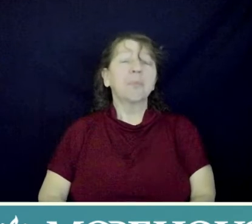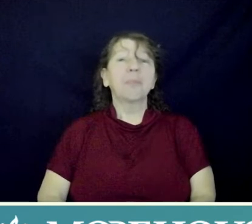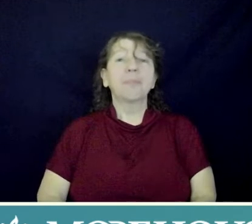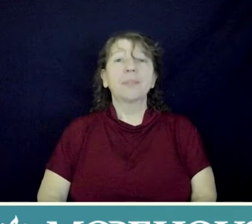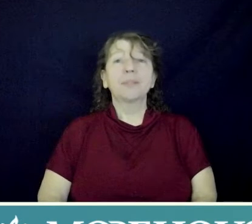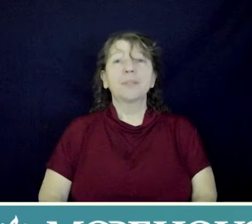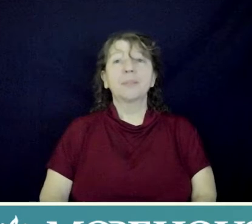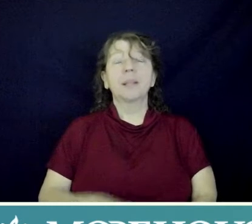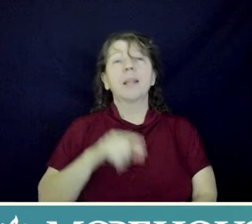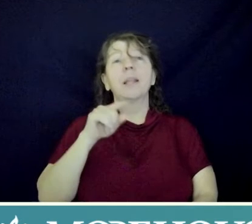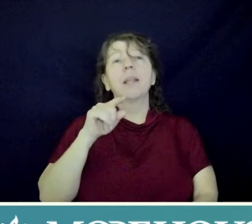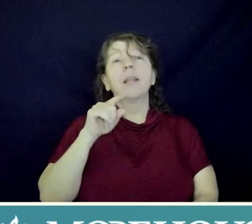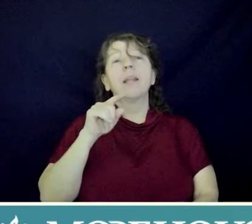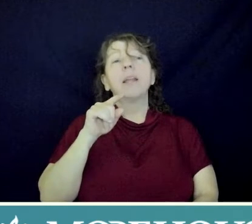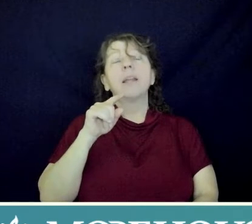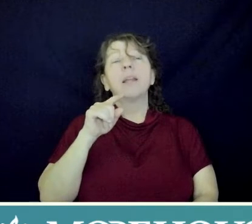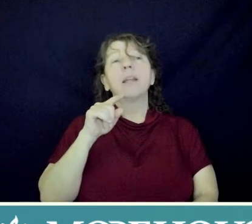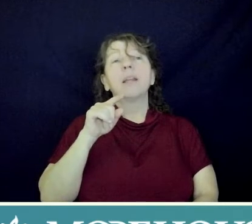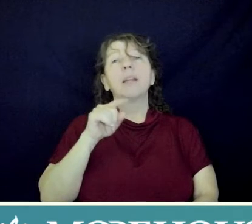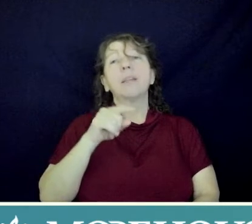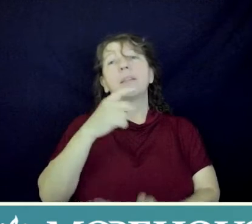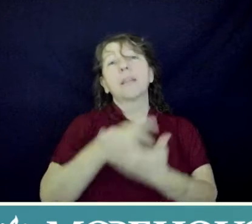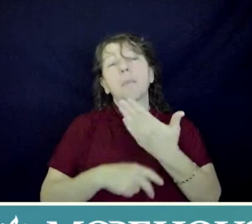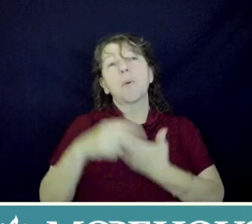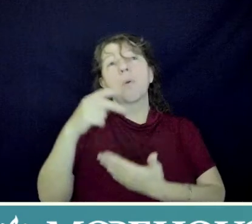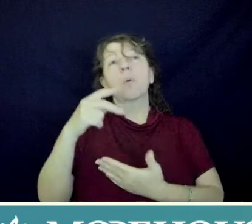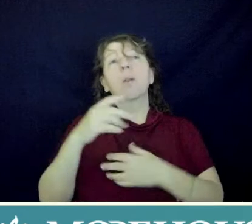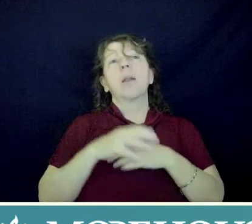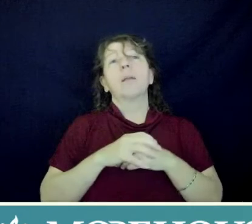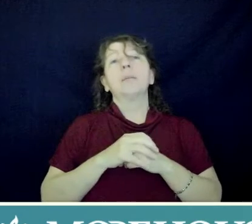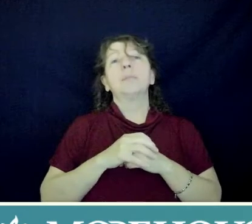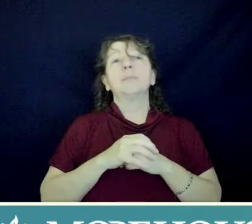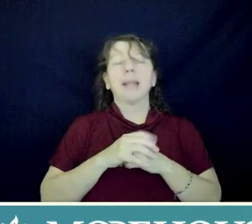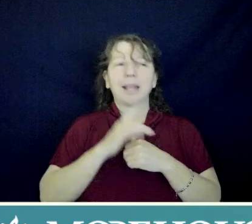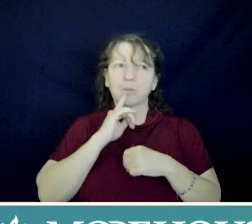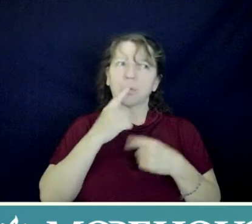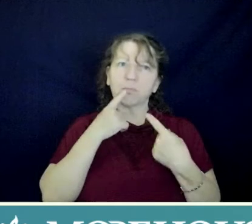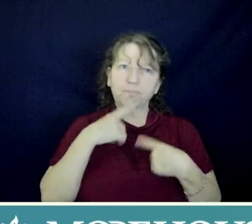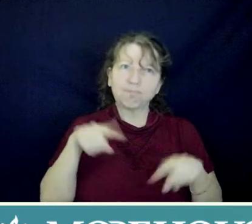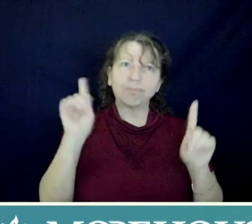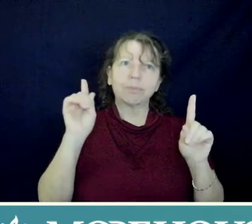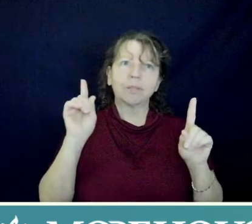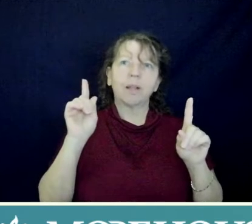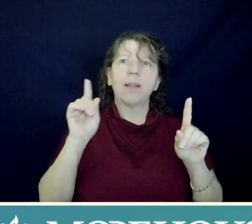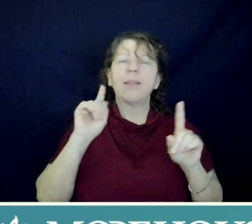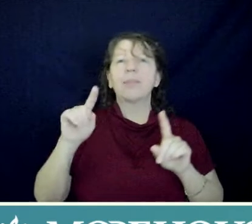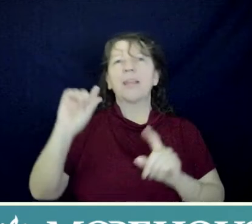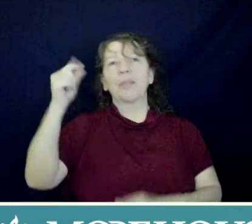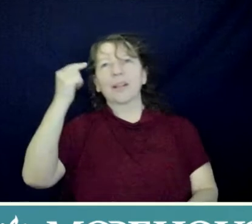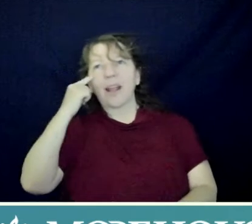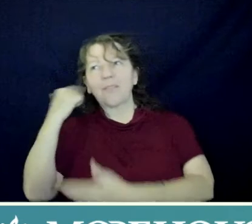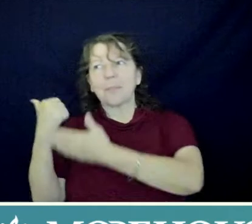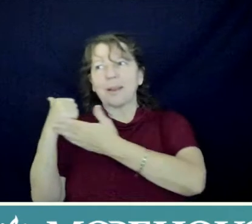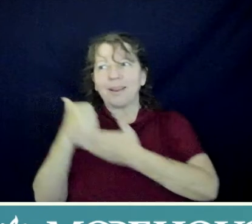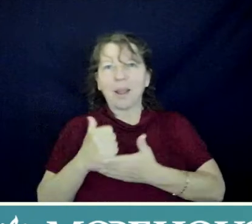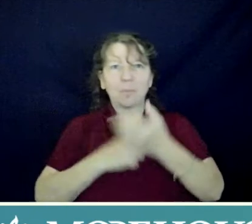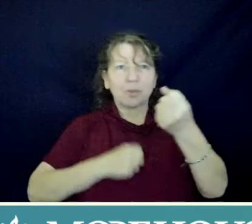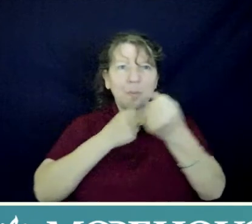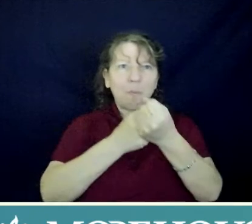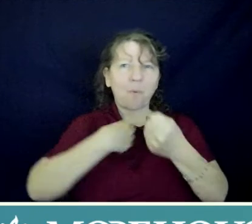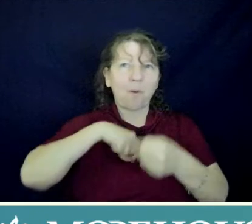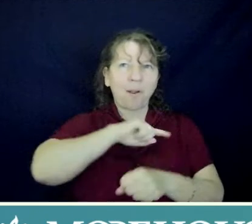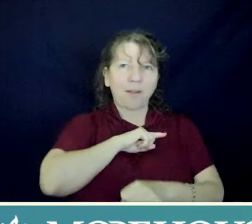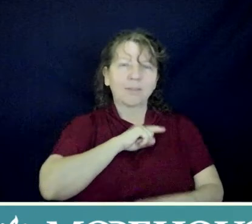The program has achieved a lot in terms of gaining buy-in from the Ministry of Health. And what we're now seeing are